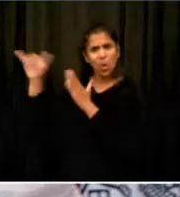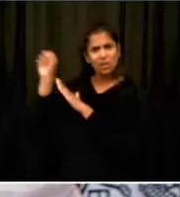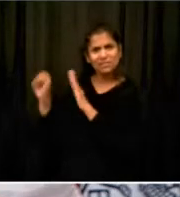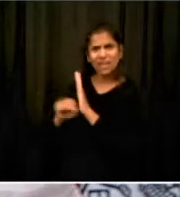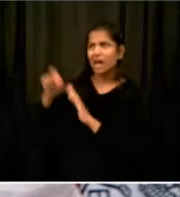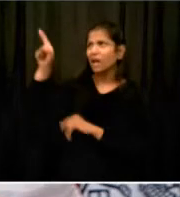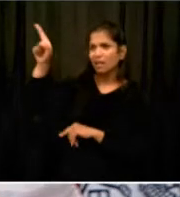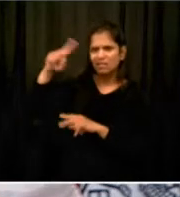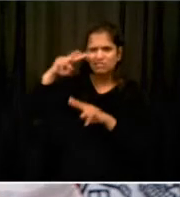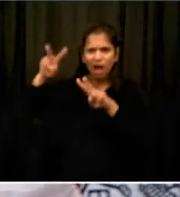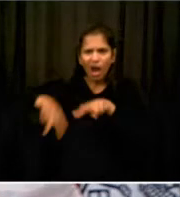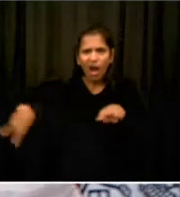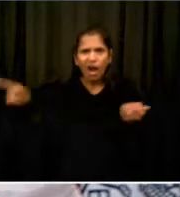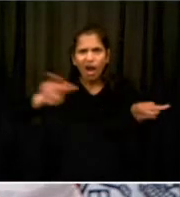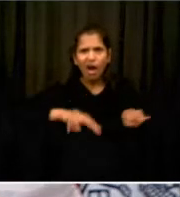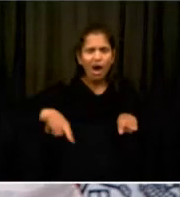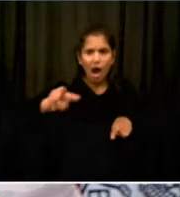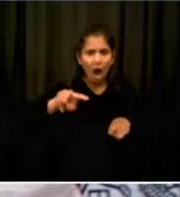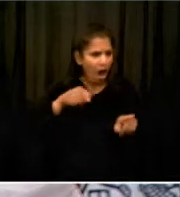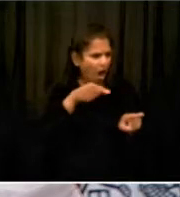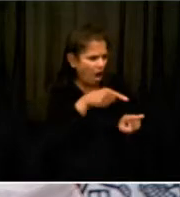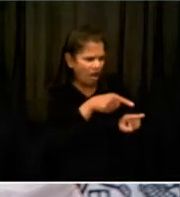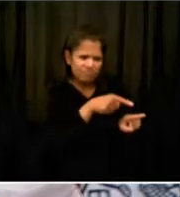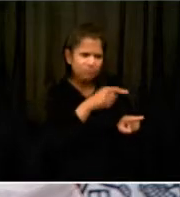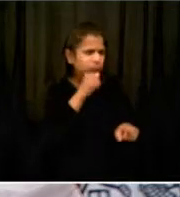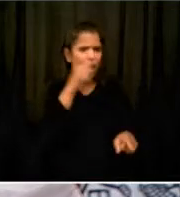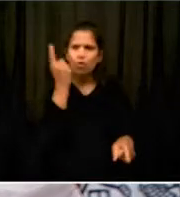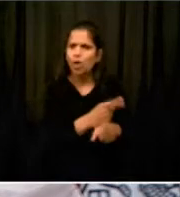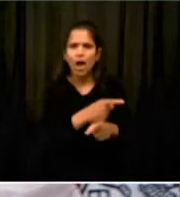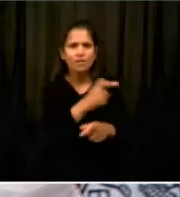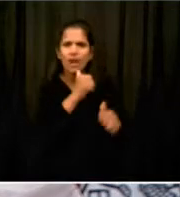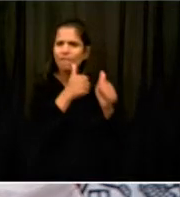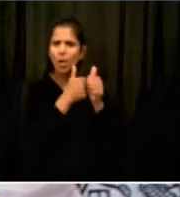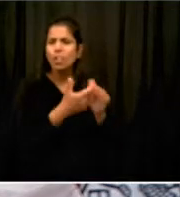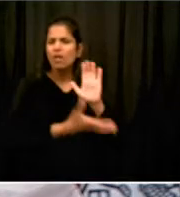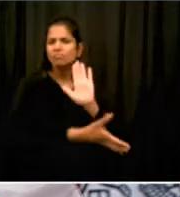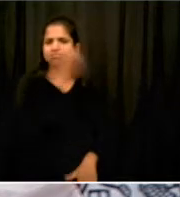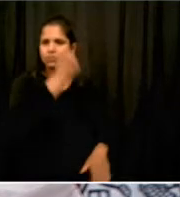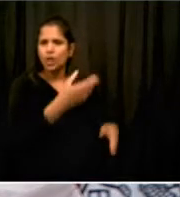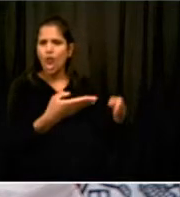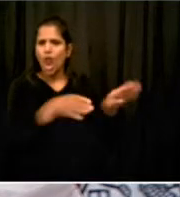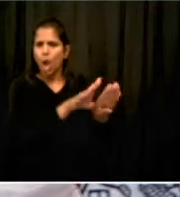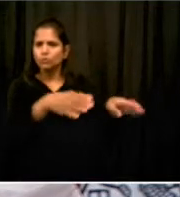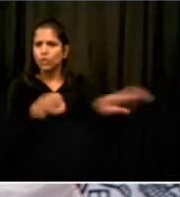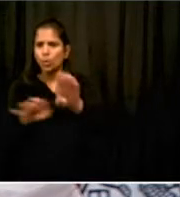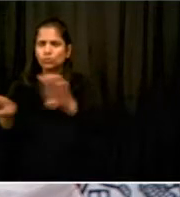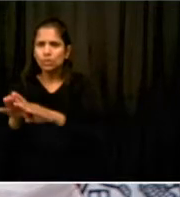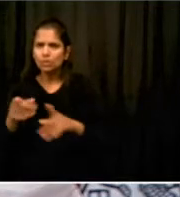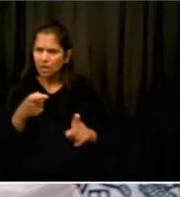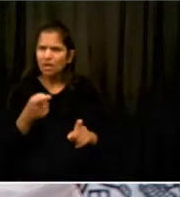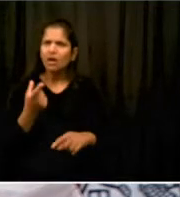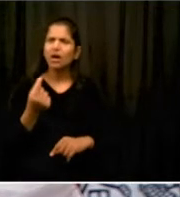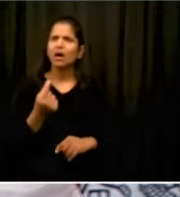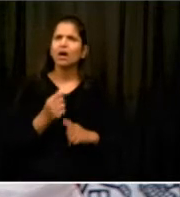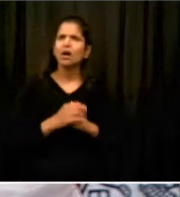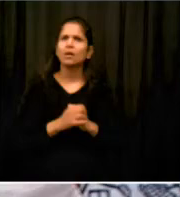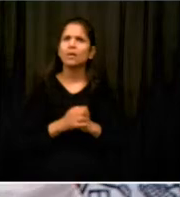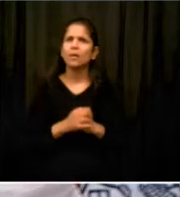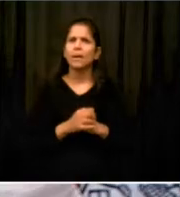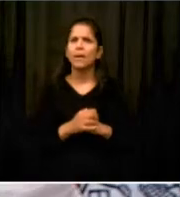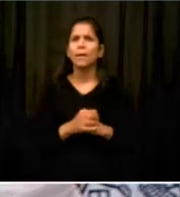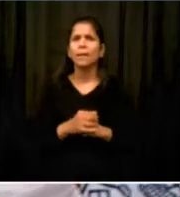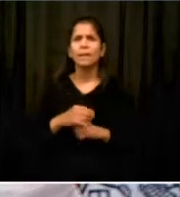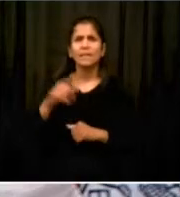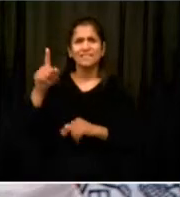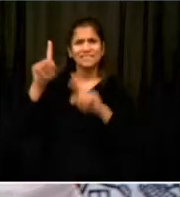test and trace core says, which is there has not been even the slightest uptick ever since New York went to outdoor dining and